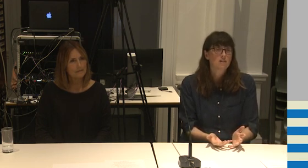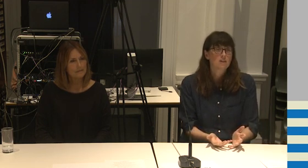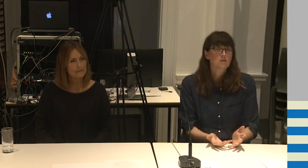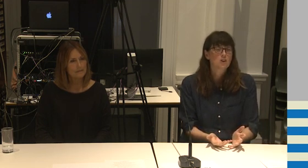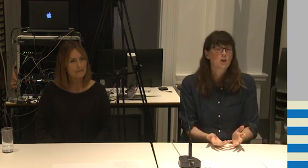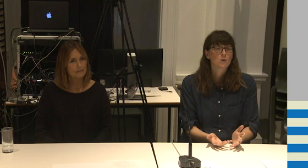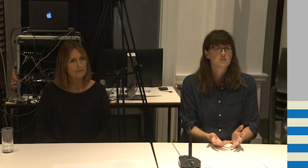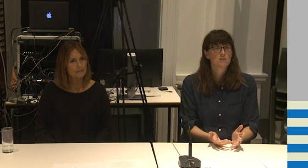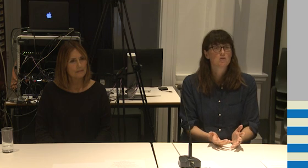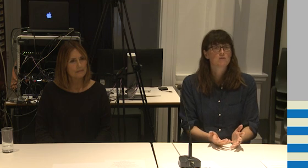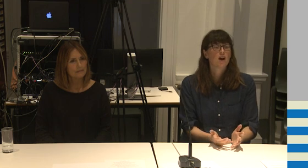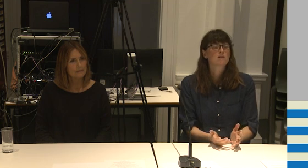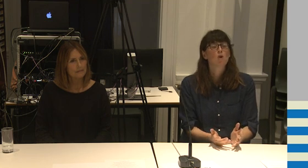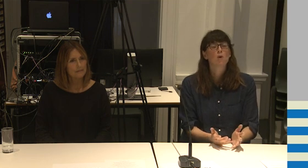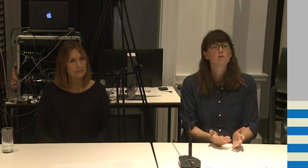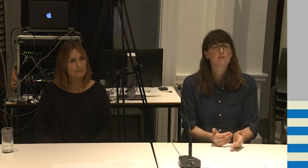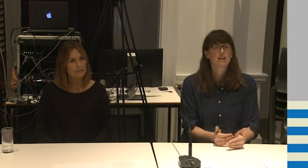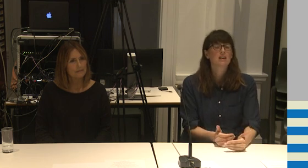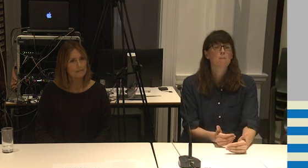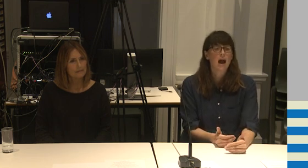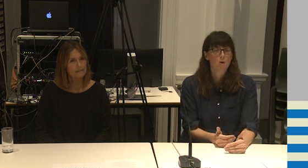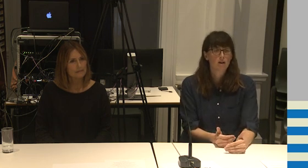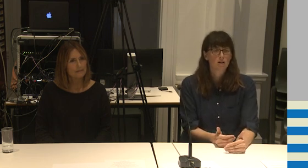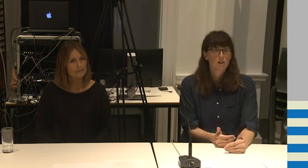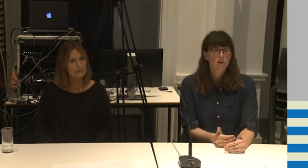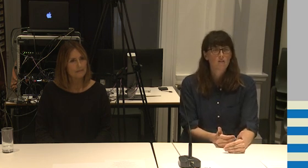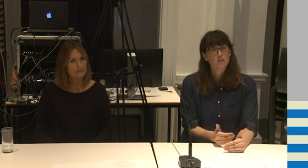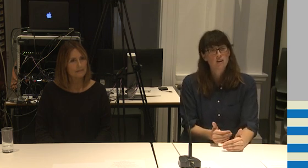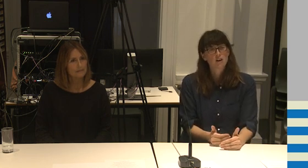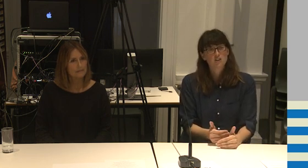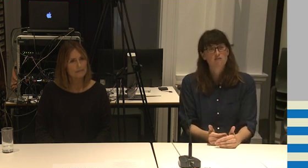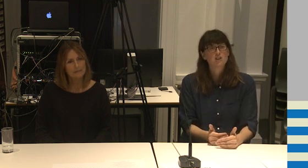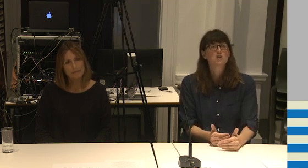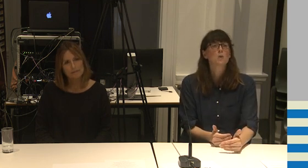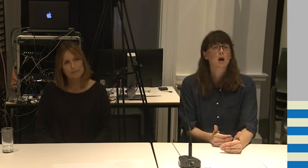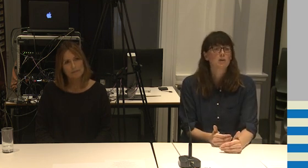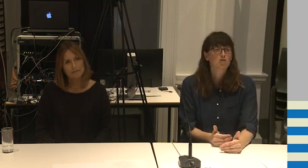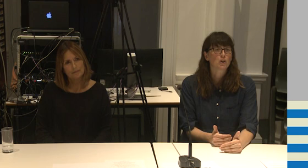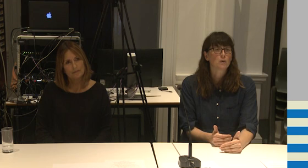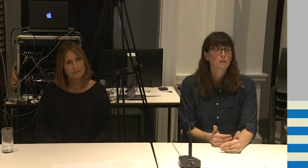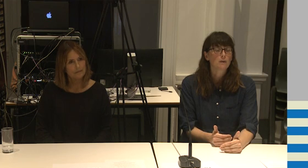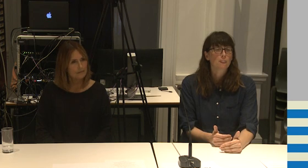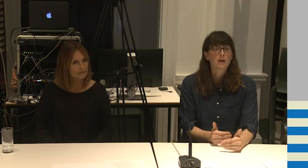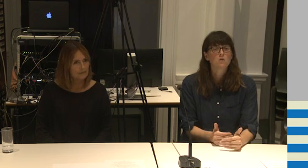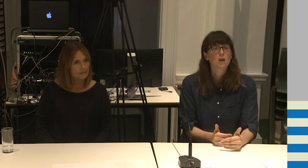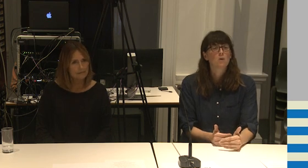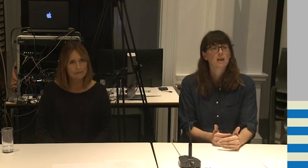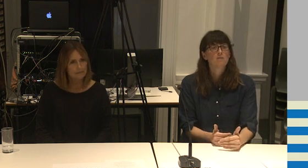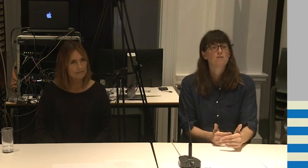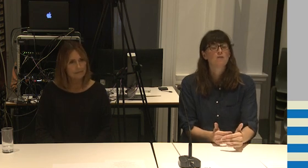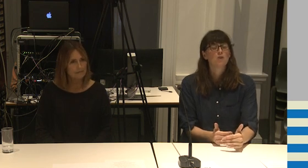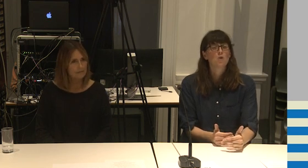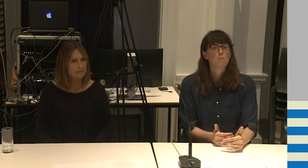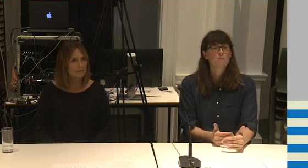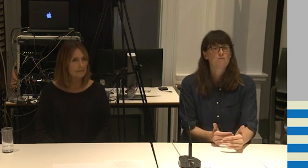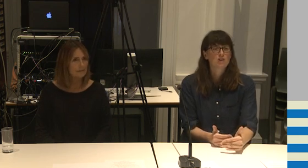deaf. So it's difficult to find a role model that then can empower the younger generations who are coming through. And also,